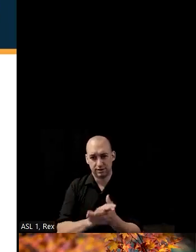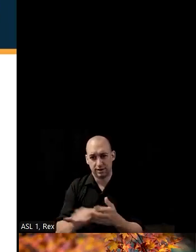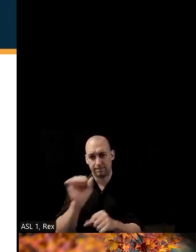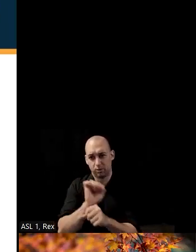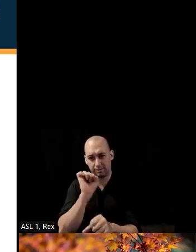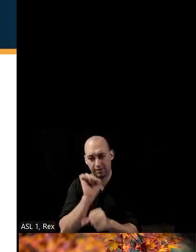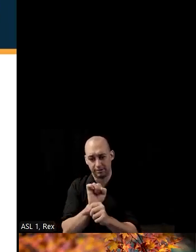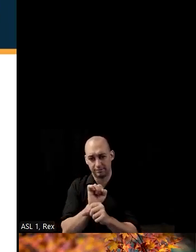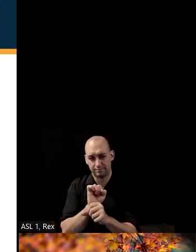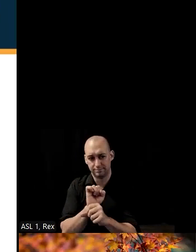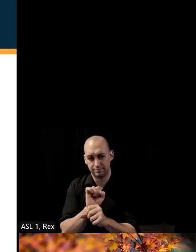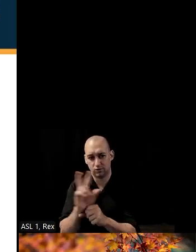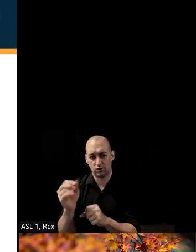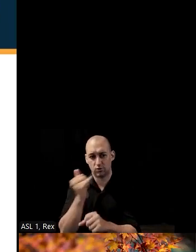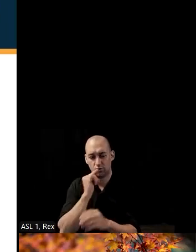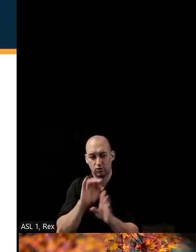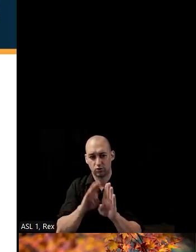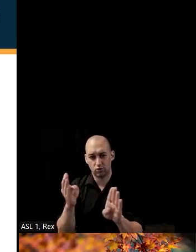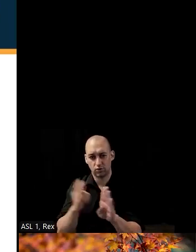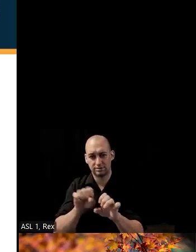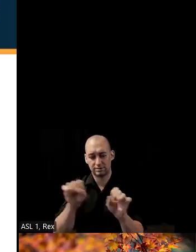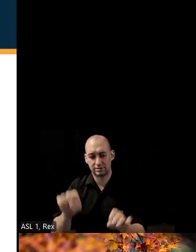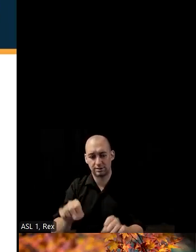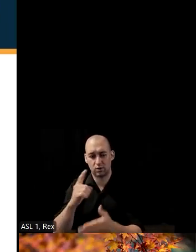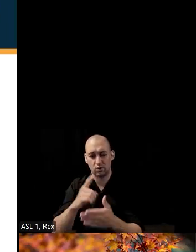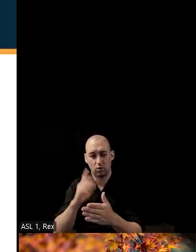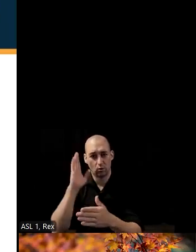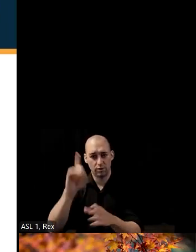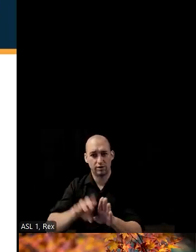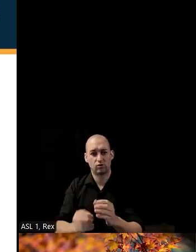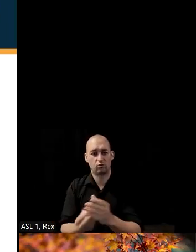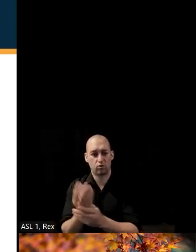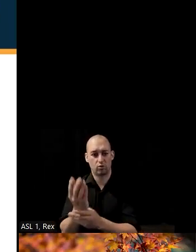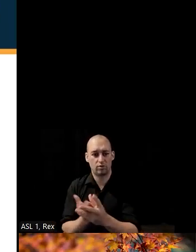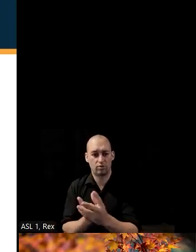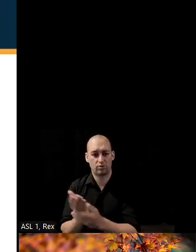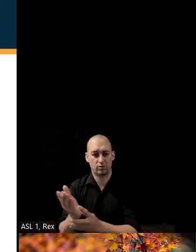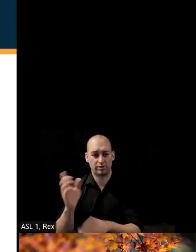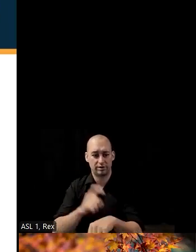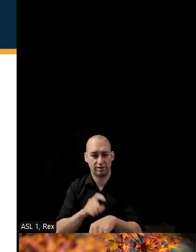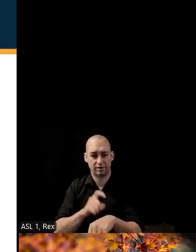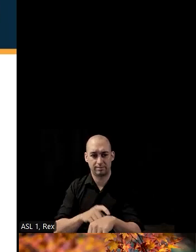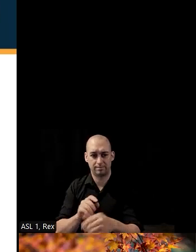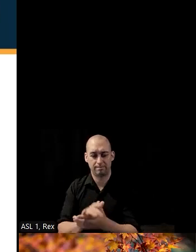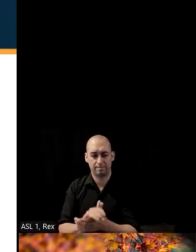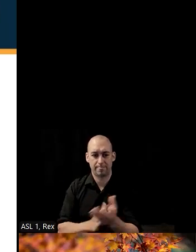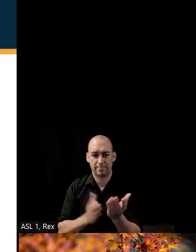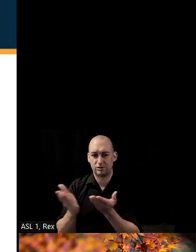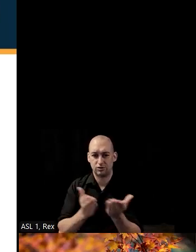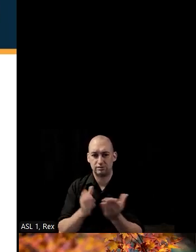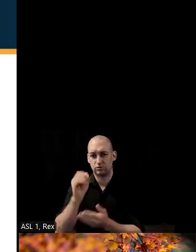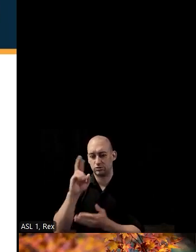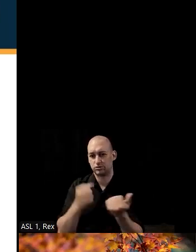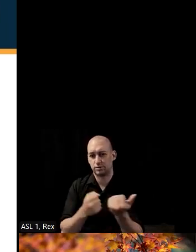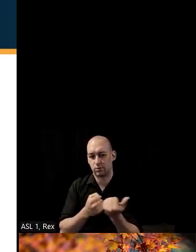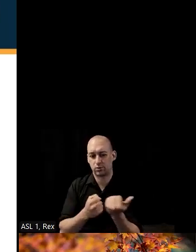employment, and the No Wrong Door system would expand over time to really encompass any service or support an older adult, a